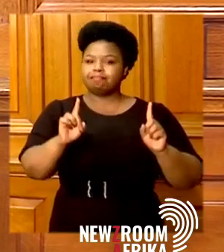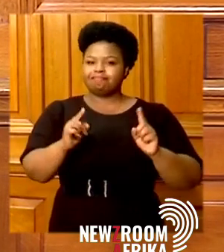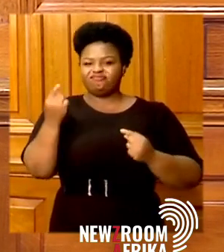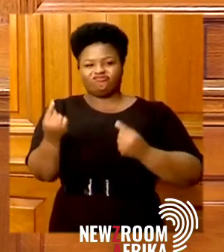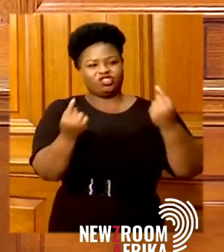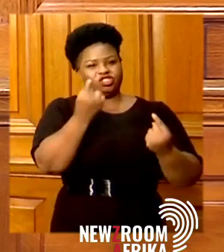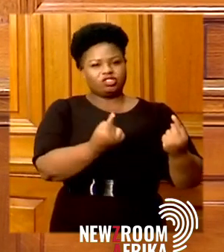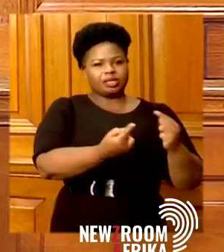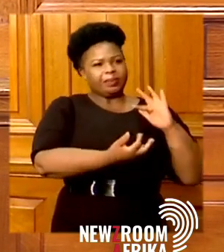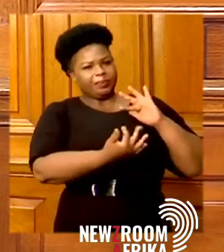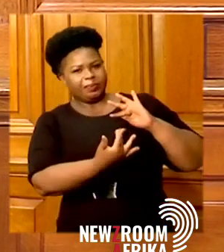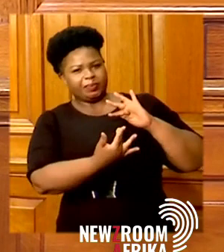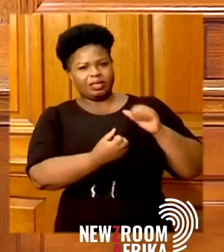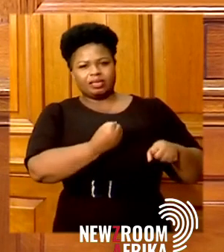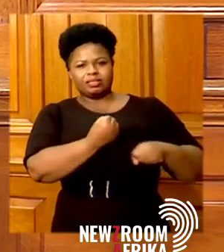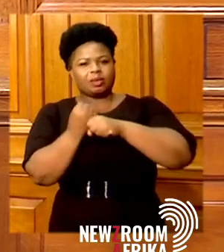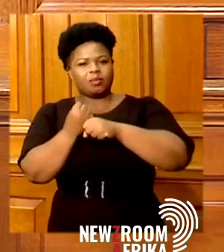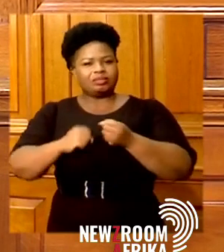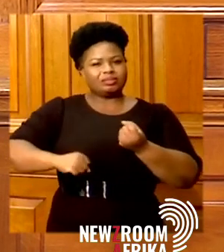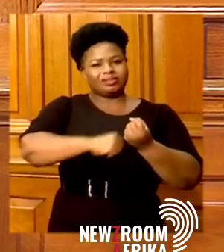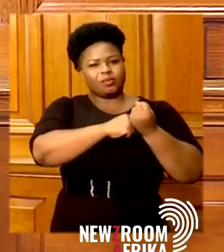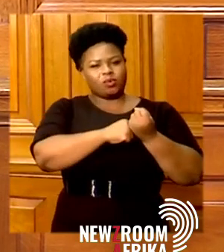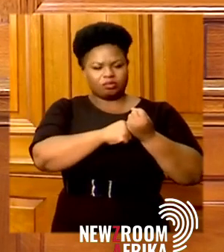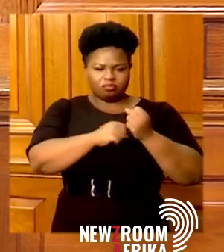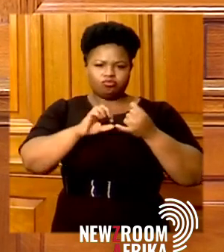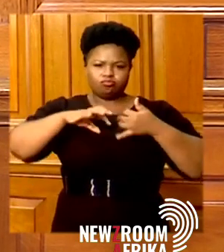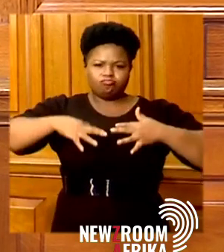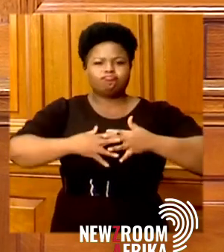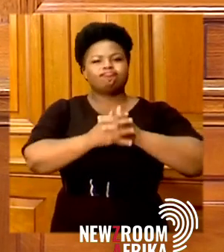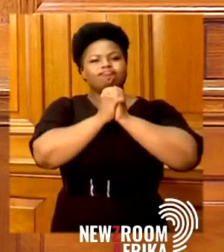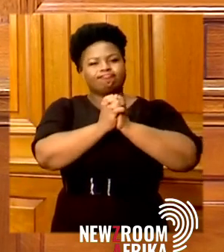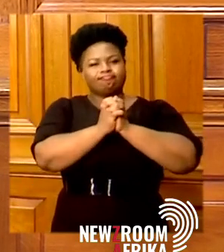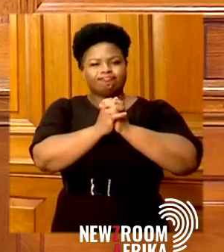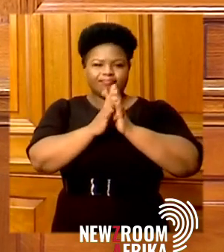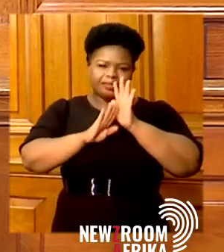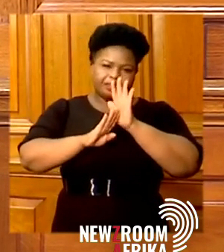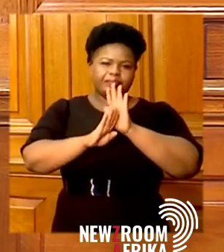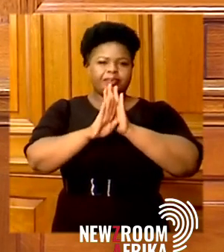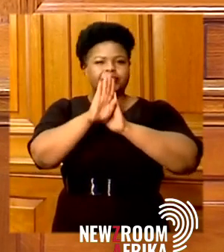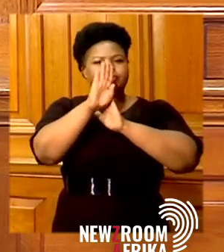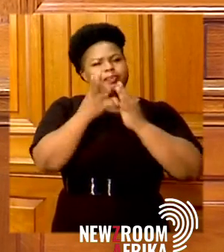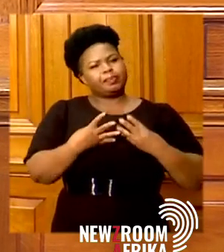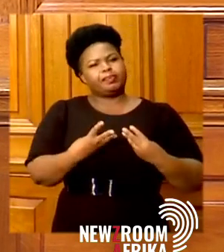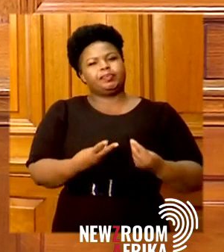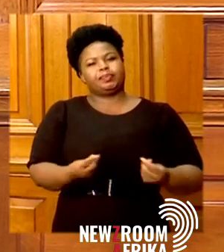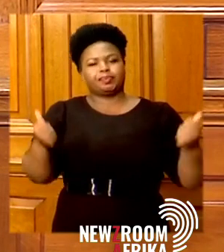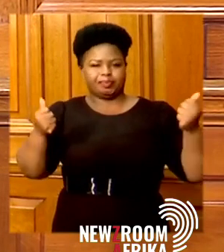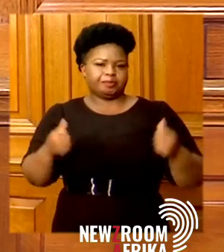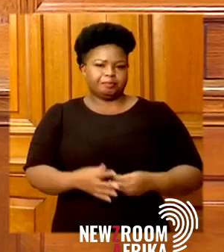other and to chart a path to recovery. And I would say that we should remain